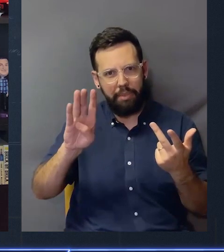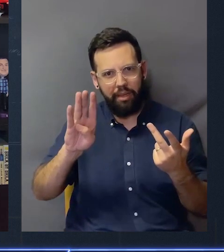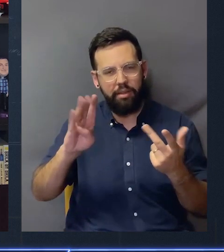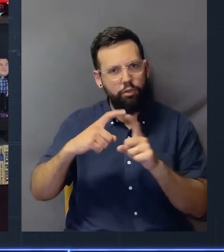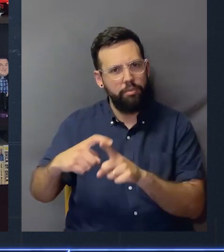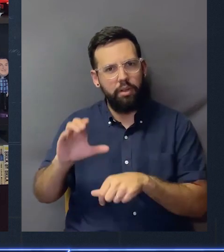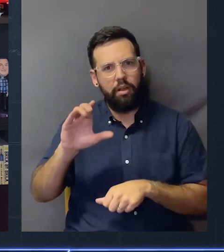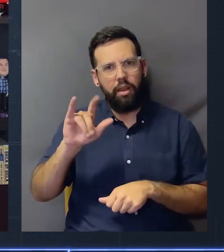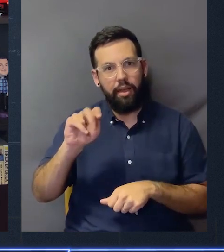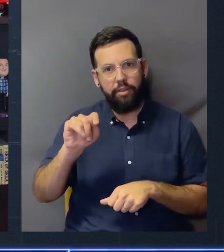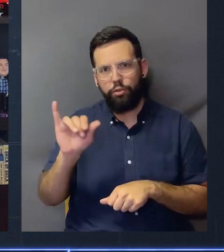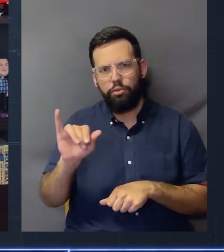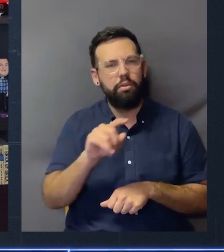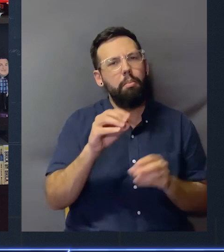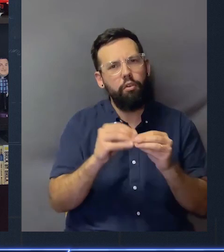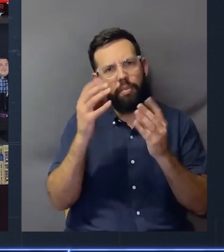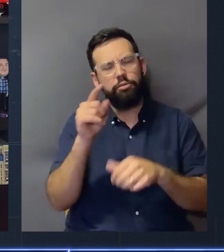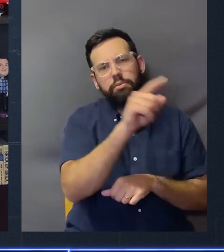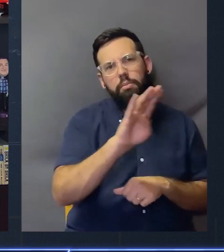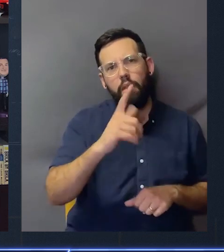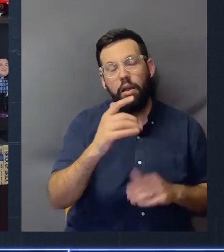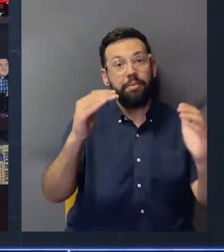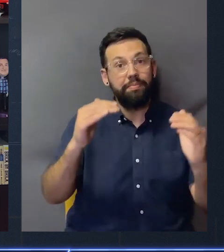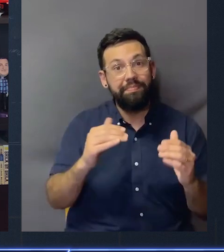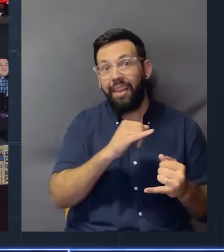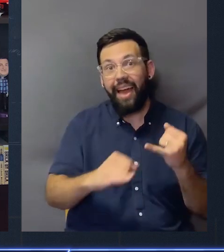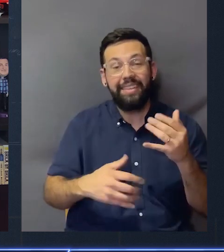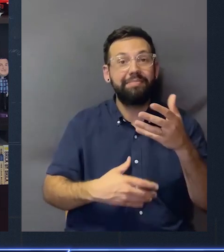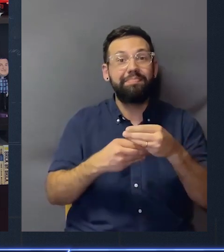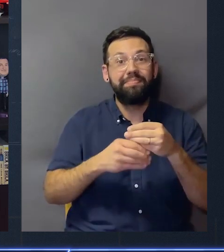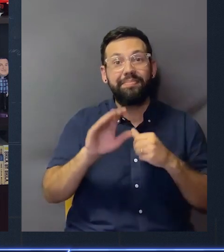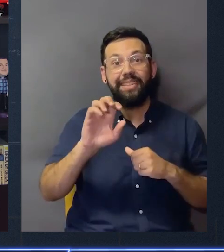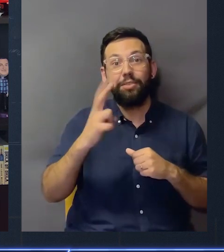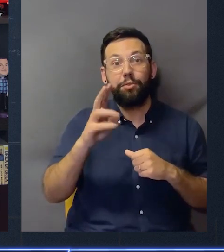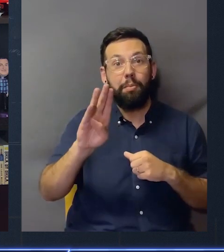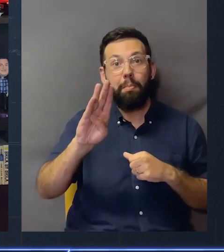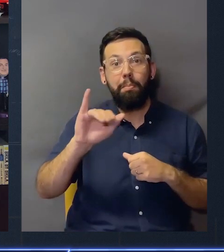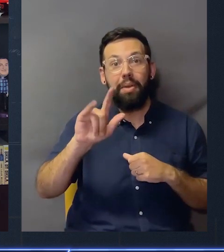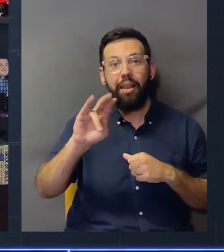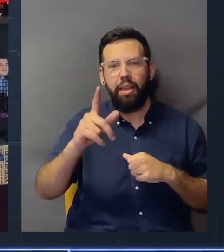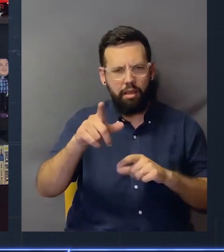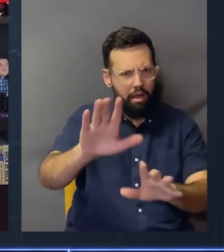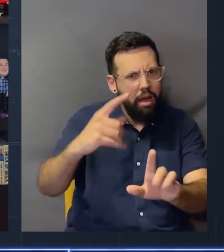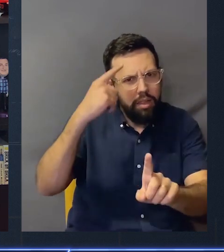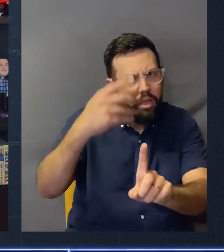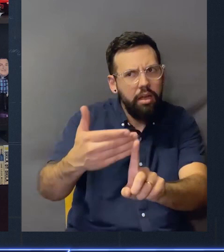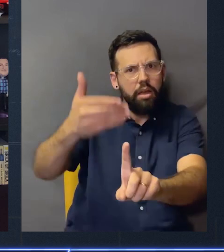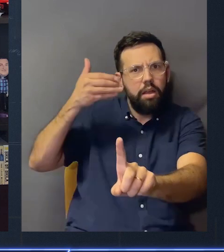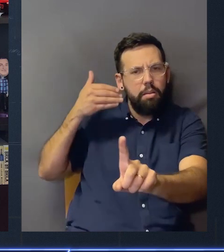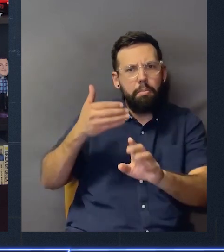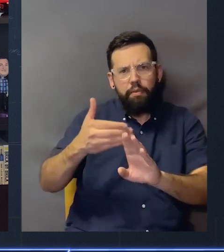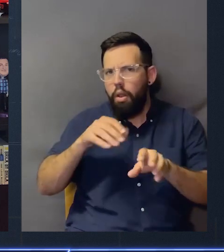big addition to EC2 Billing. Now, let's think way back to before we launched EC2. Back then, if you